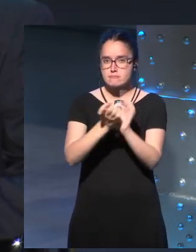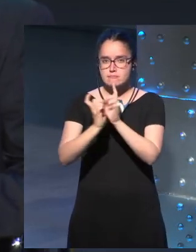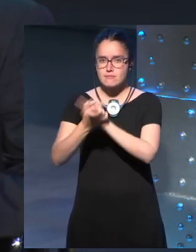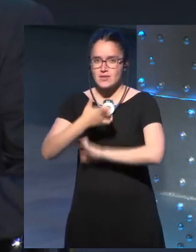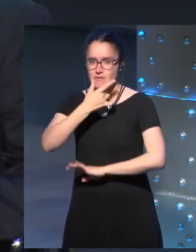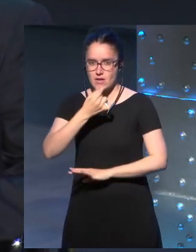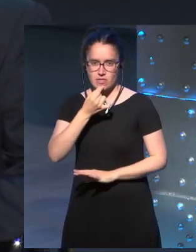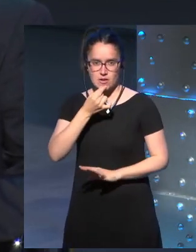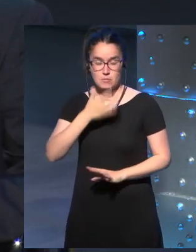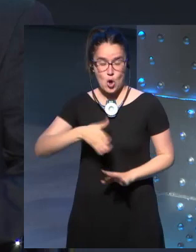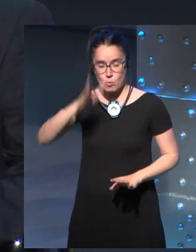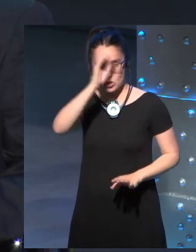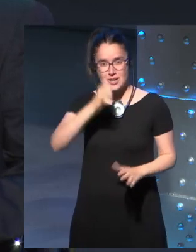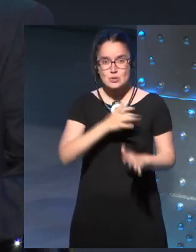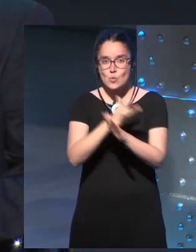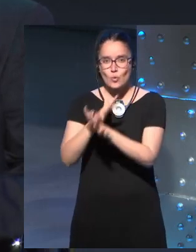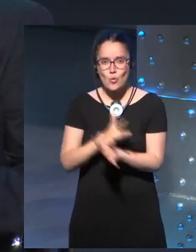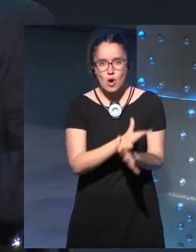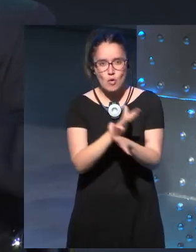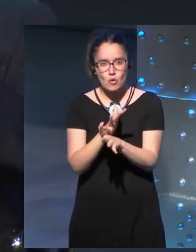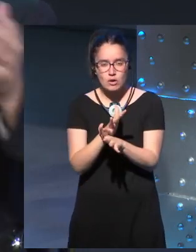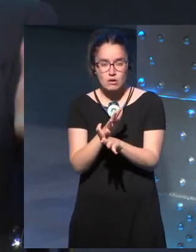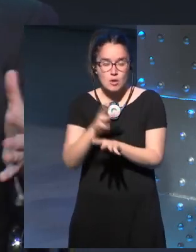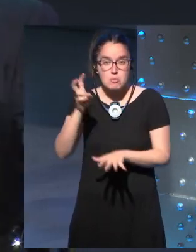it's like a chameleon.